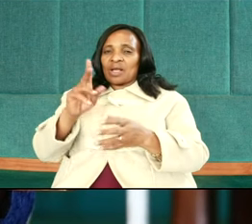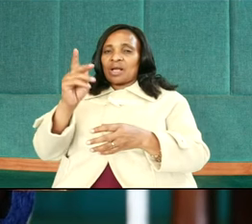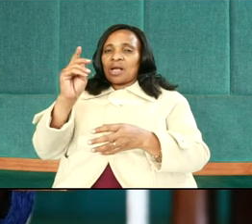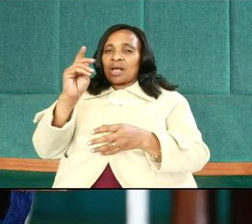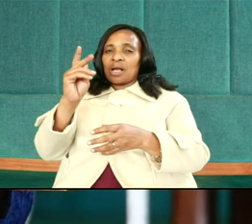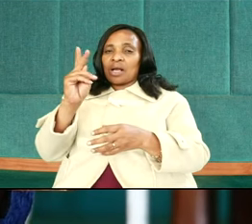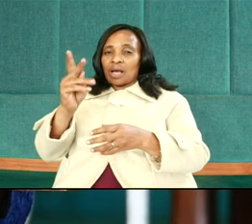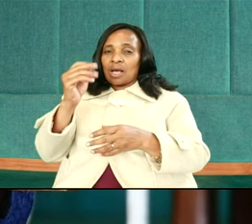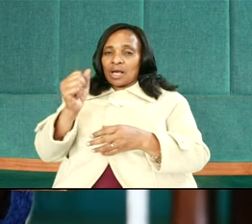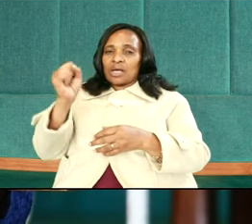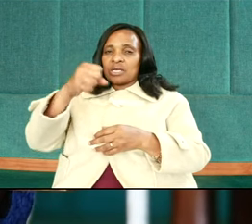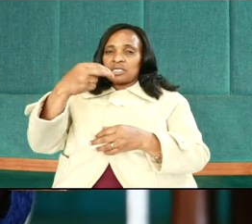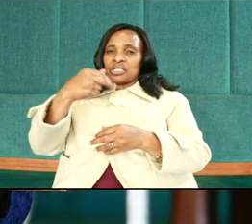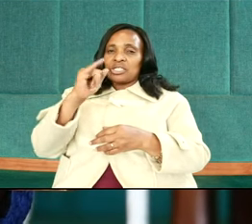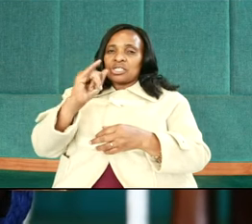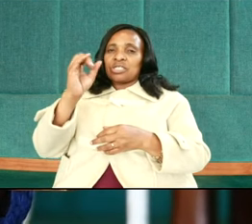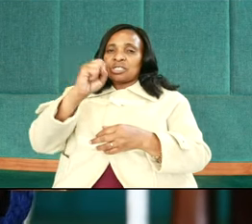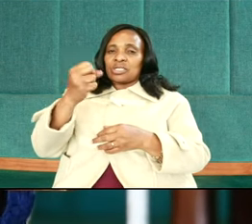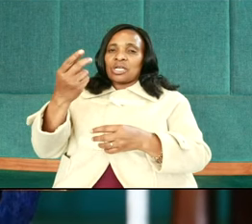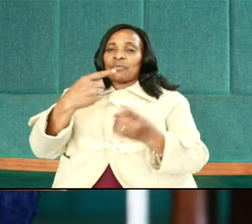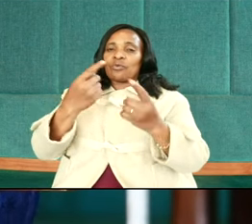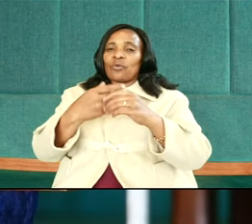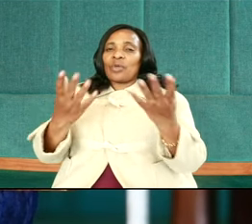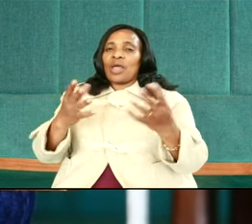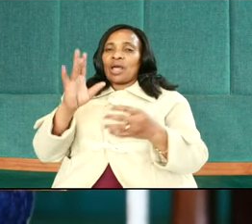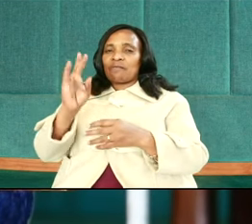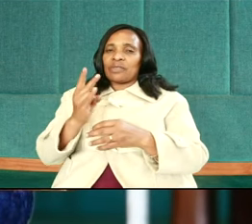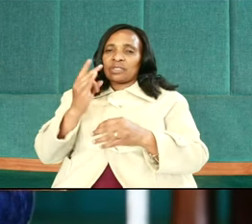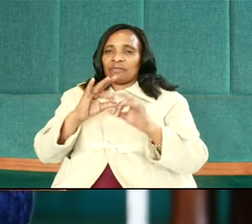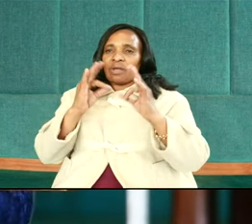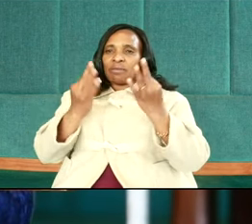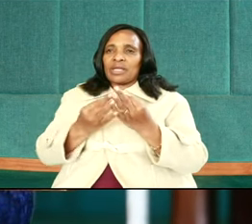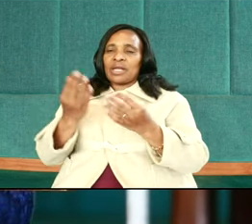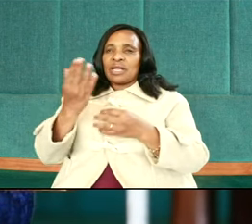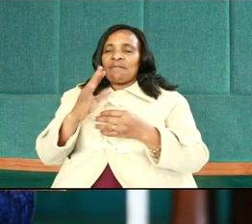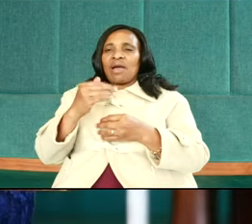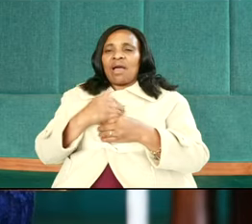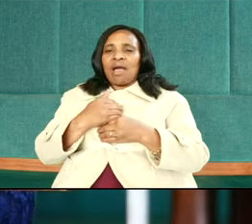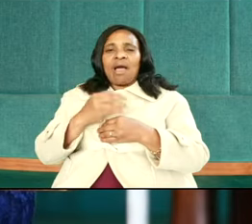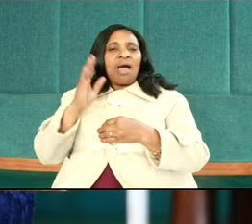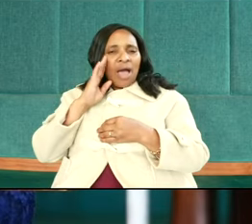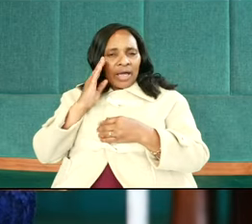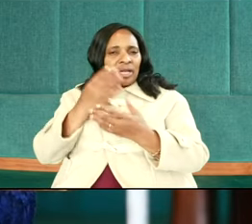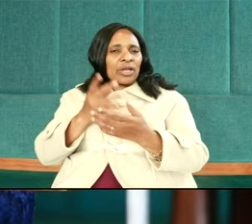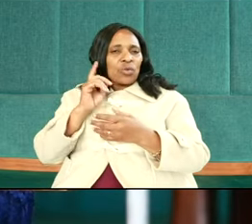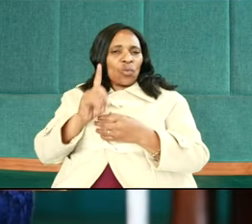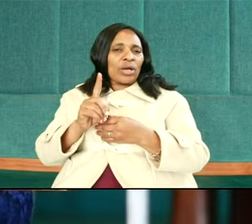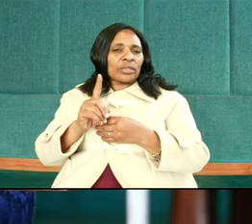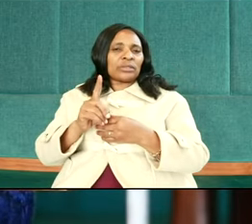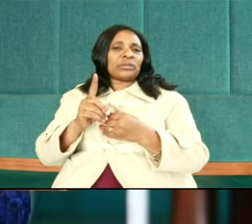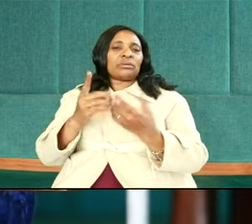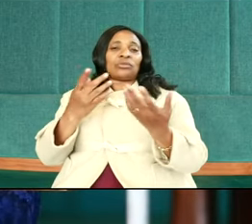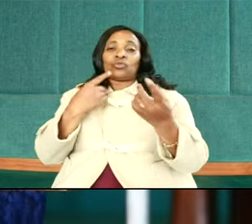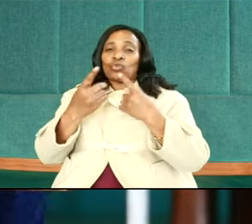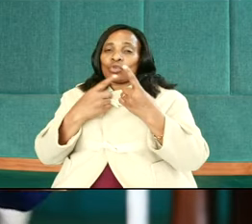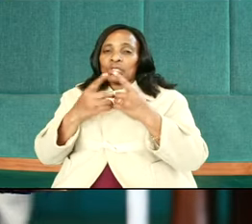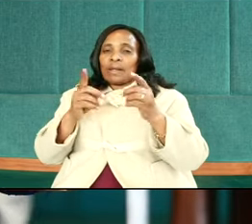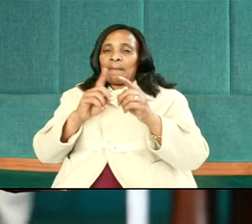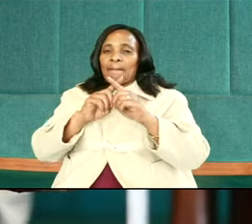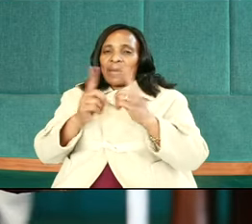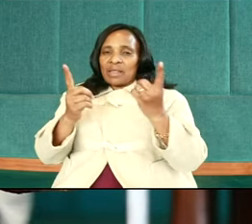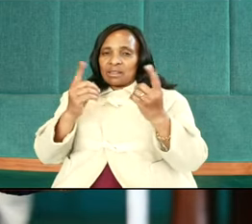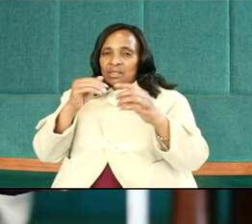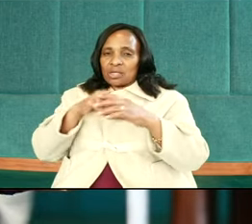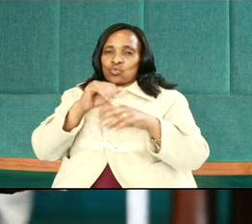from a Seventh-day Adventist family. She never had anyone speak Sanskrit except in school. It was